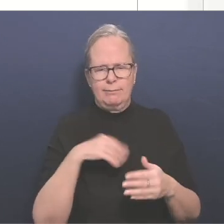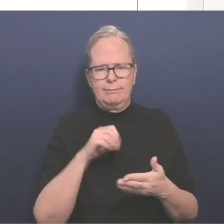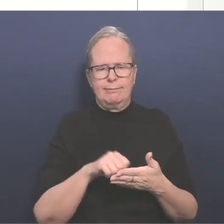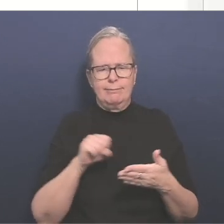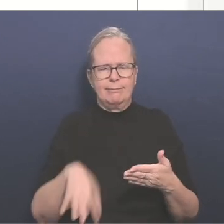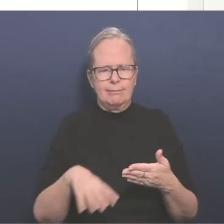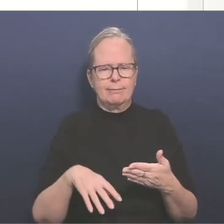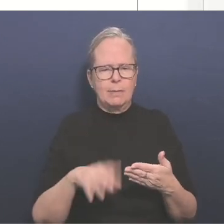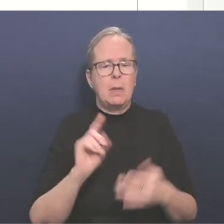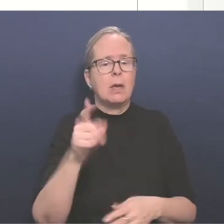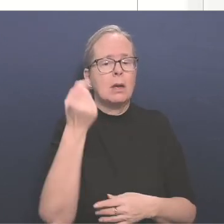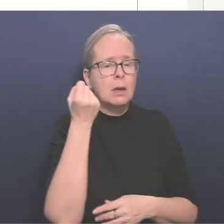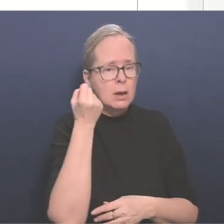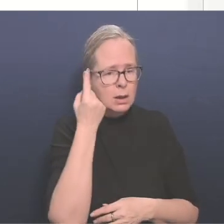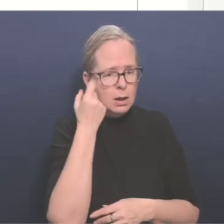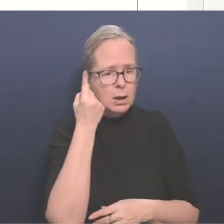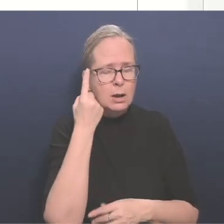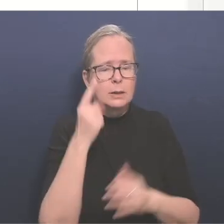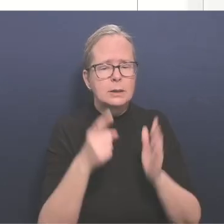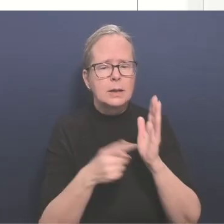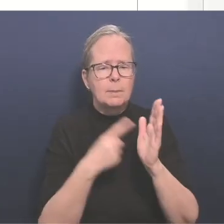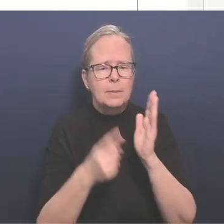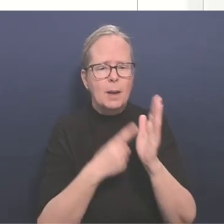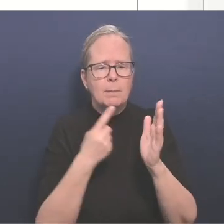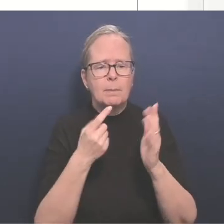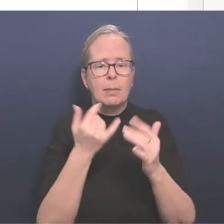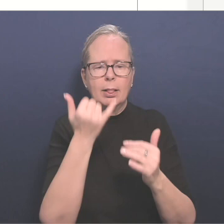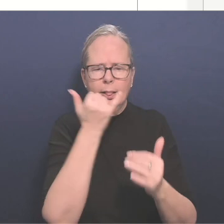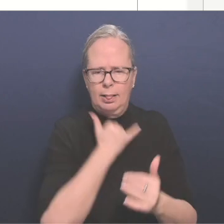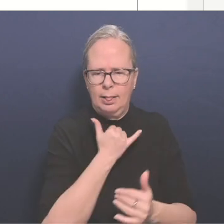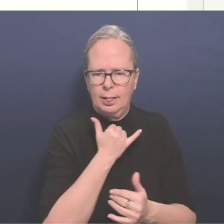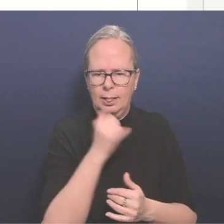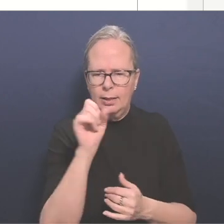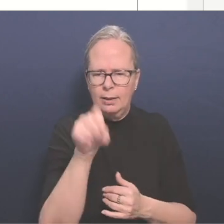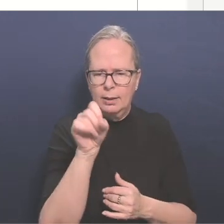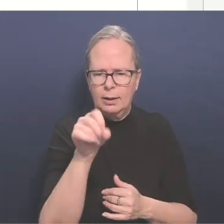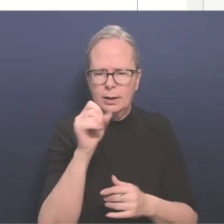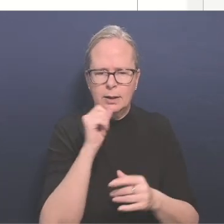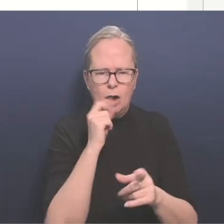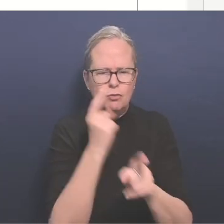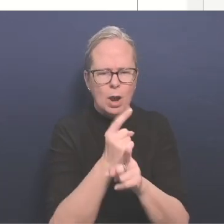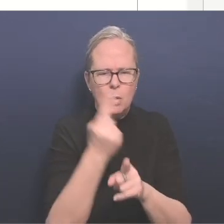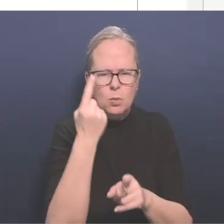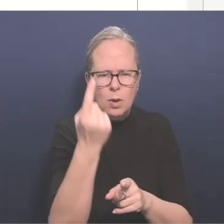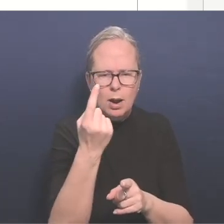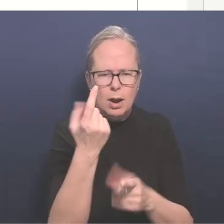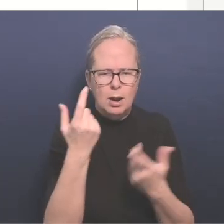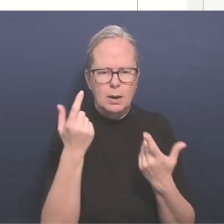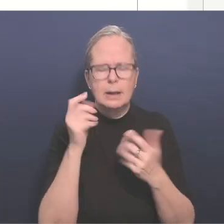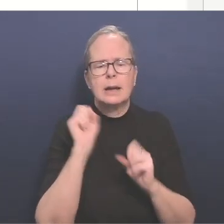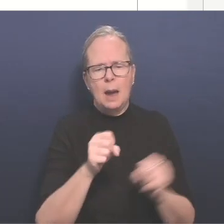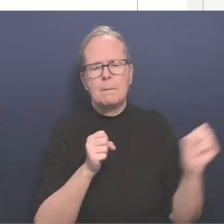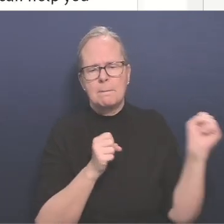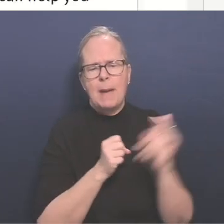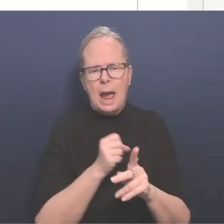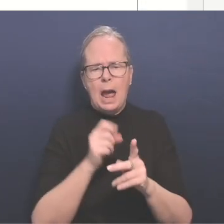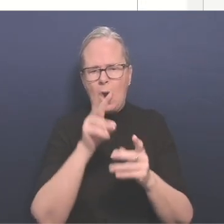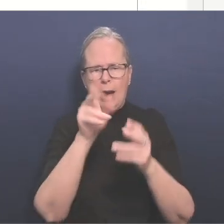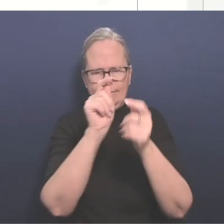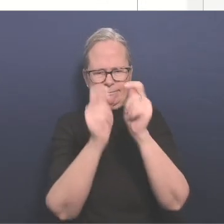save your time and guide you as to whether you need to look at that benefit again or